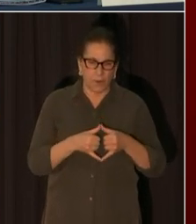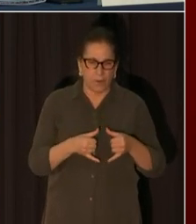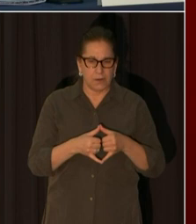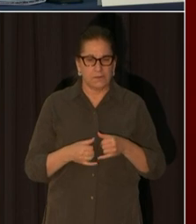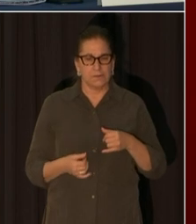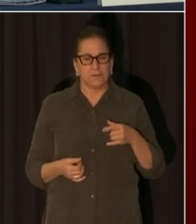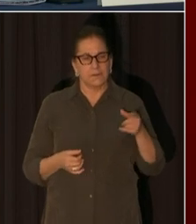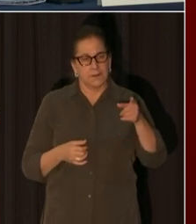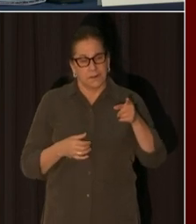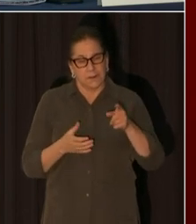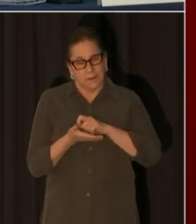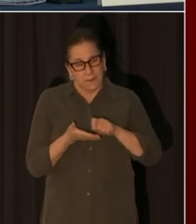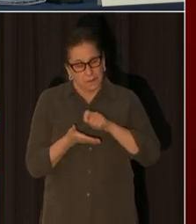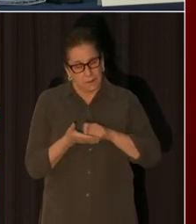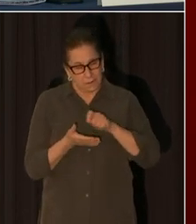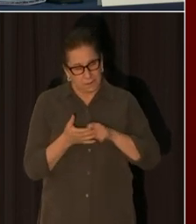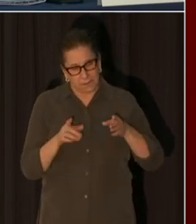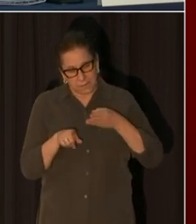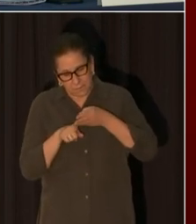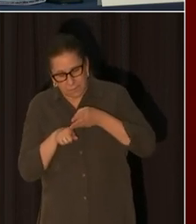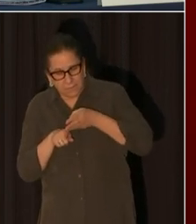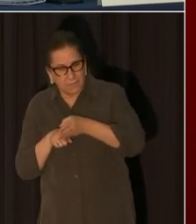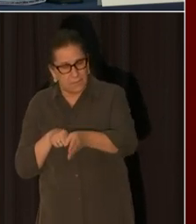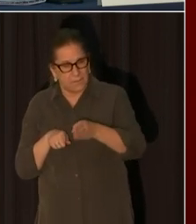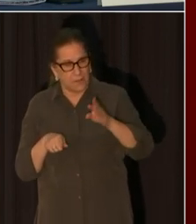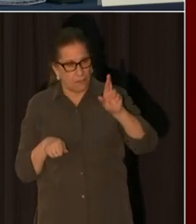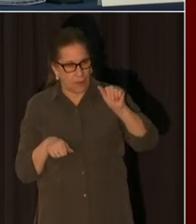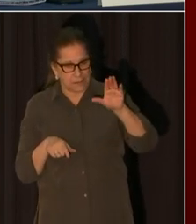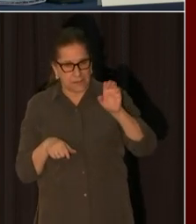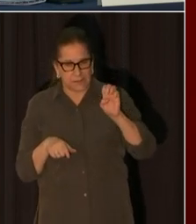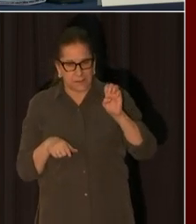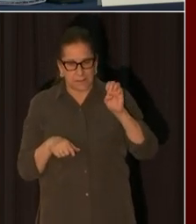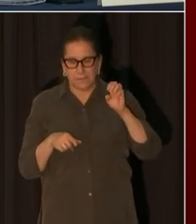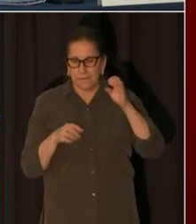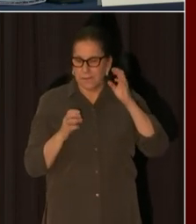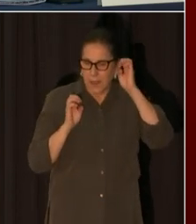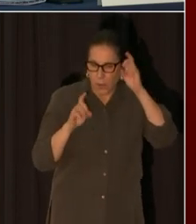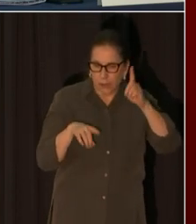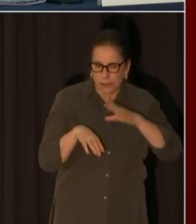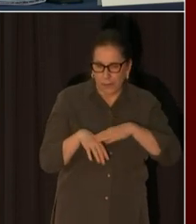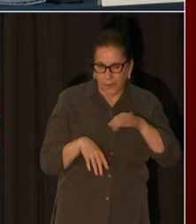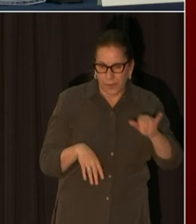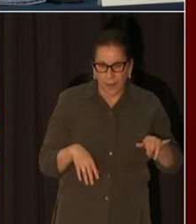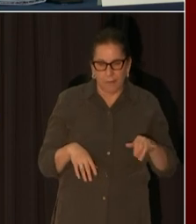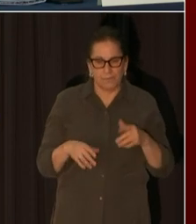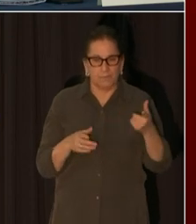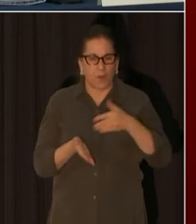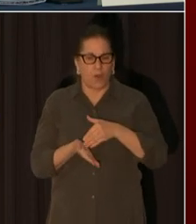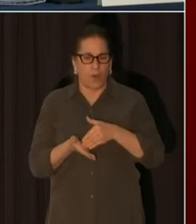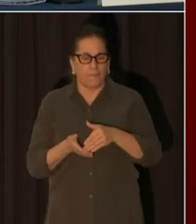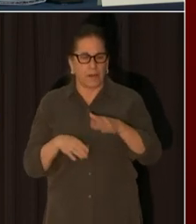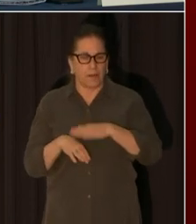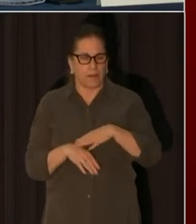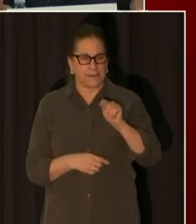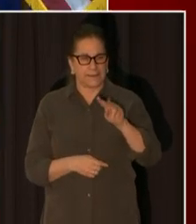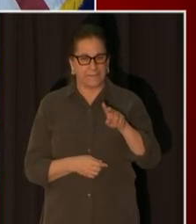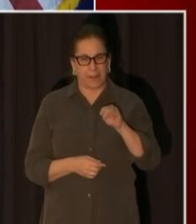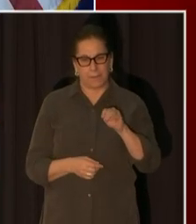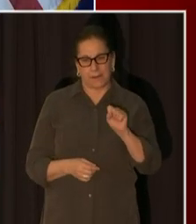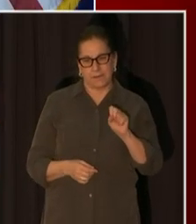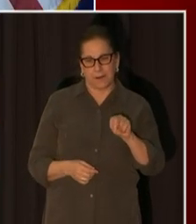to MSNBC and has published in The New York Times, The Nation, The Washington Post, TheRoot.com, and